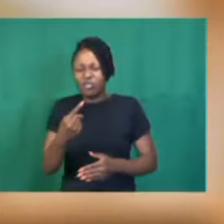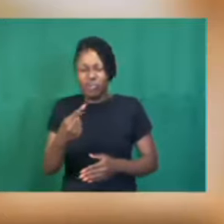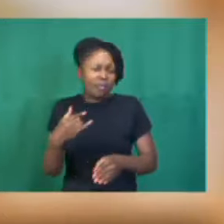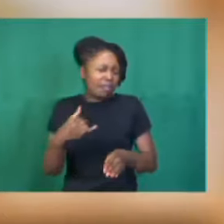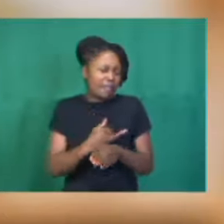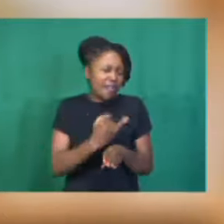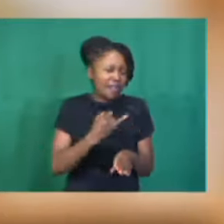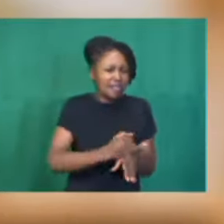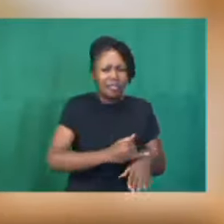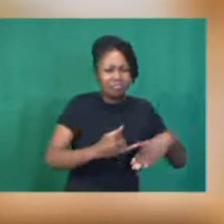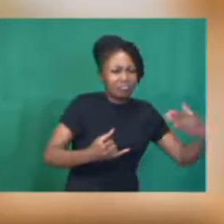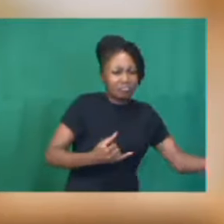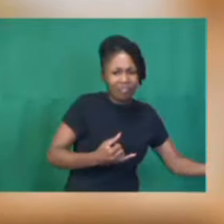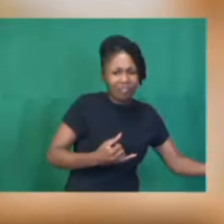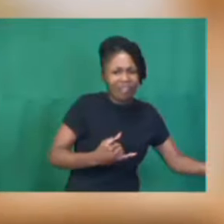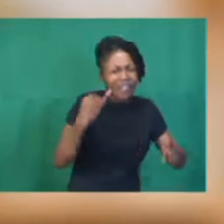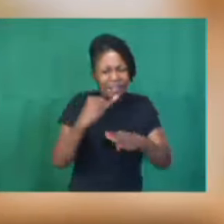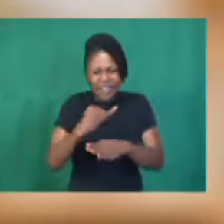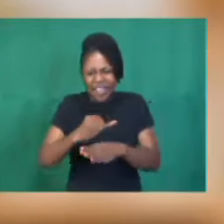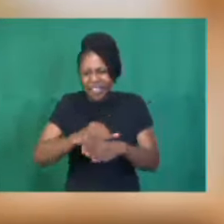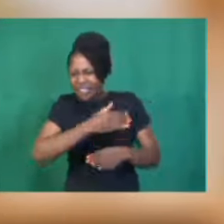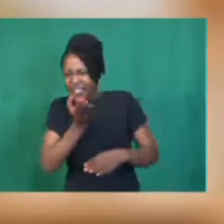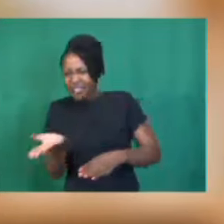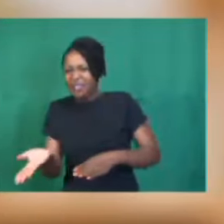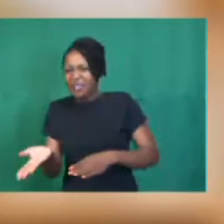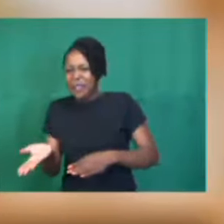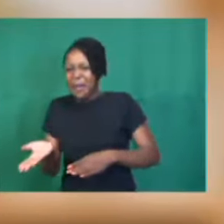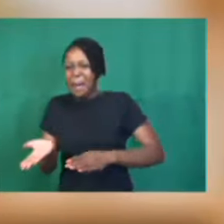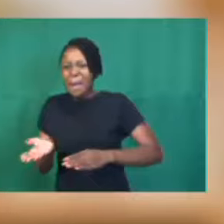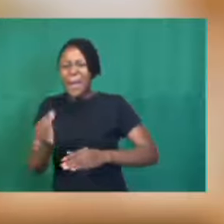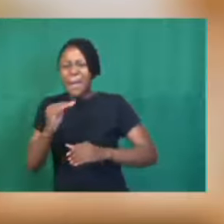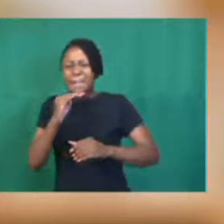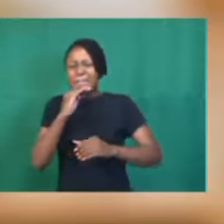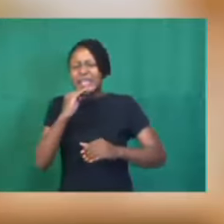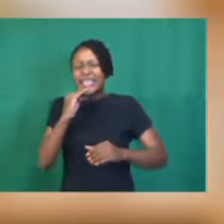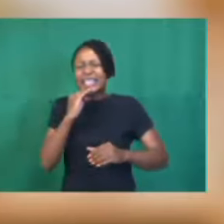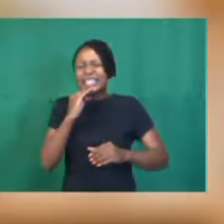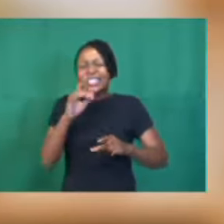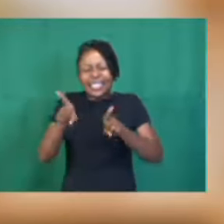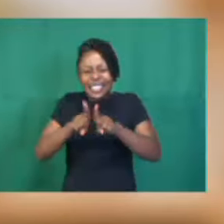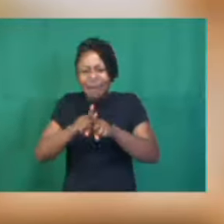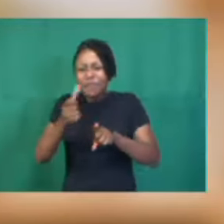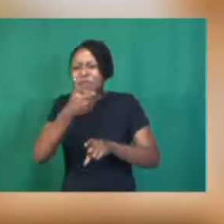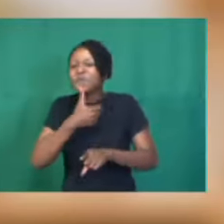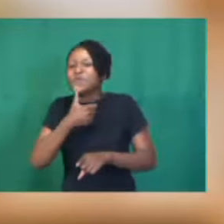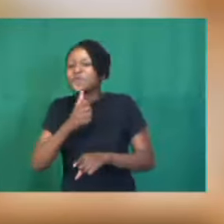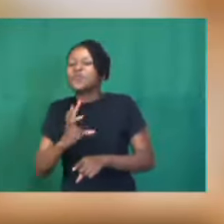now he is saying quickly cut. Even the use of the cut, it is giving